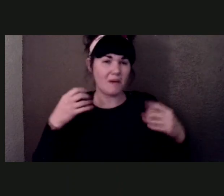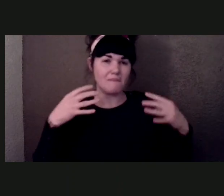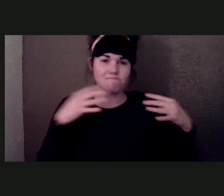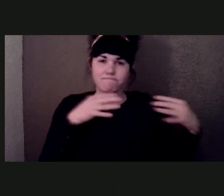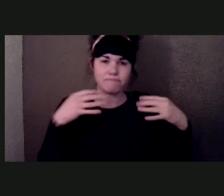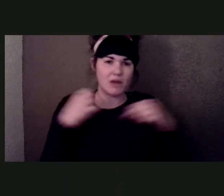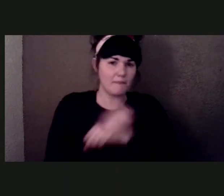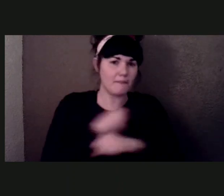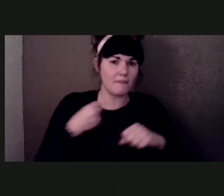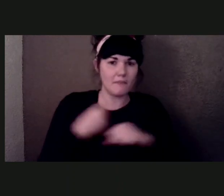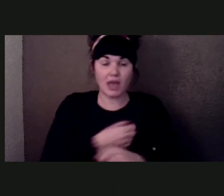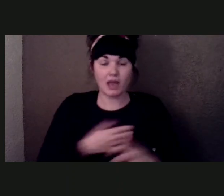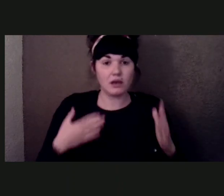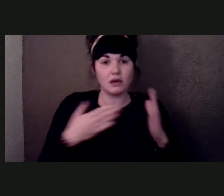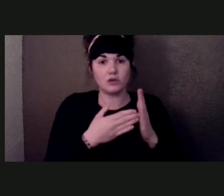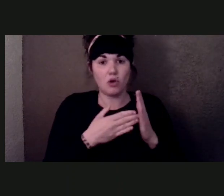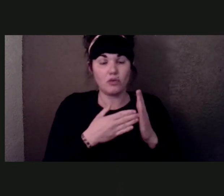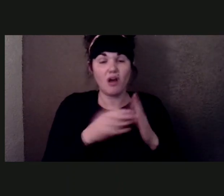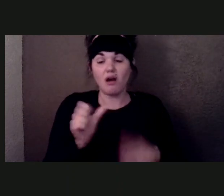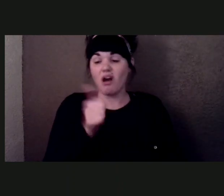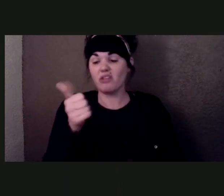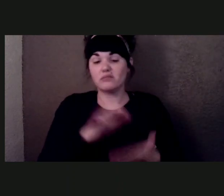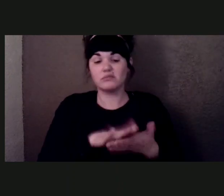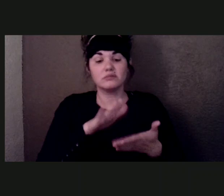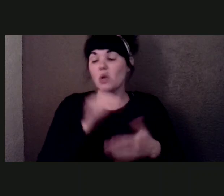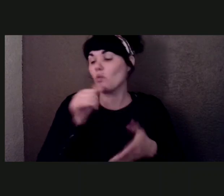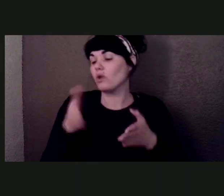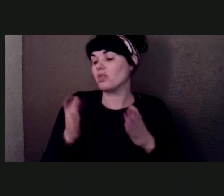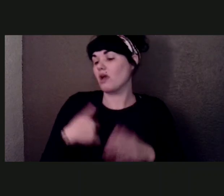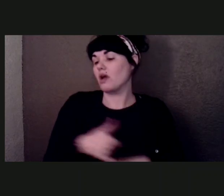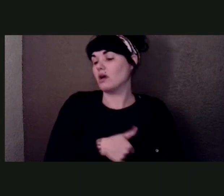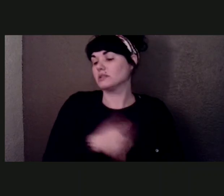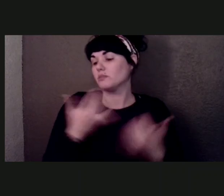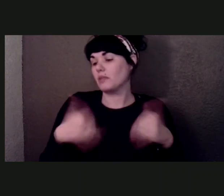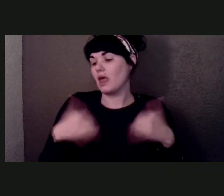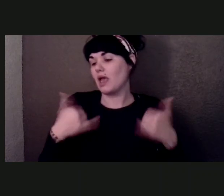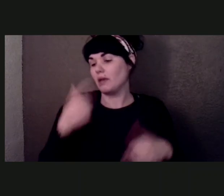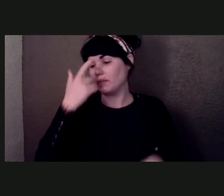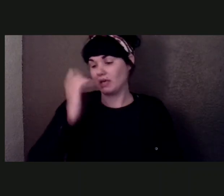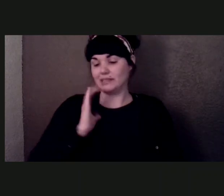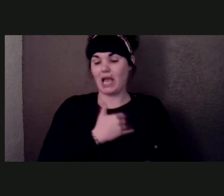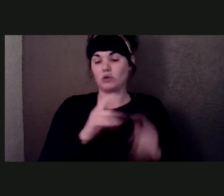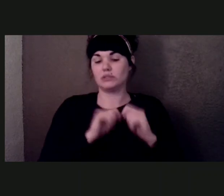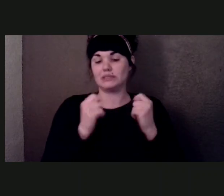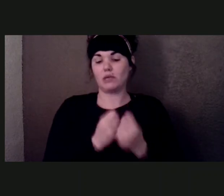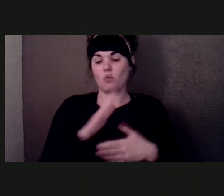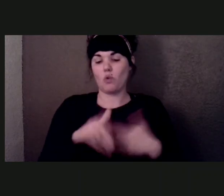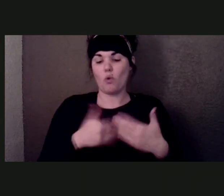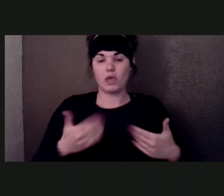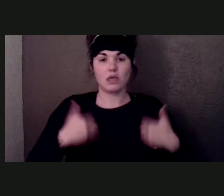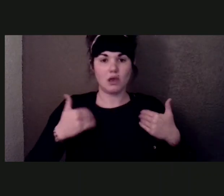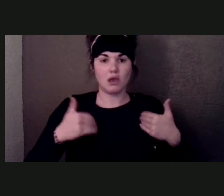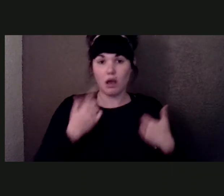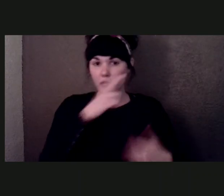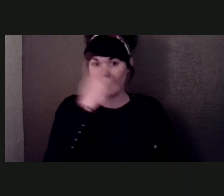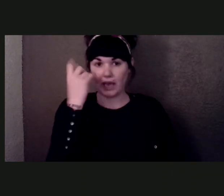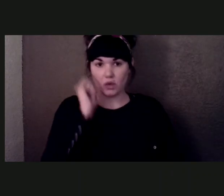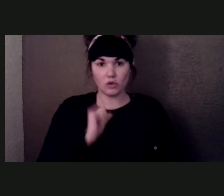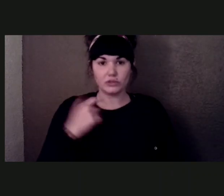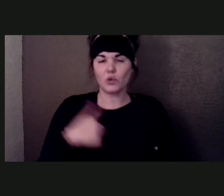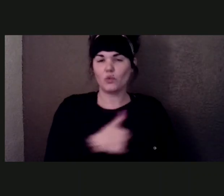half the team by that time were all little black girls. So we were affirming our black girl magic that back